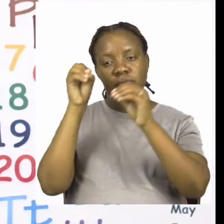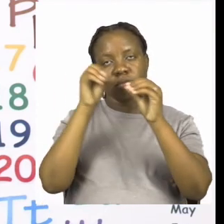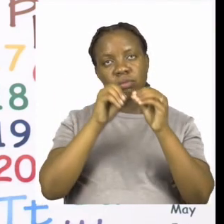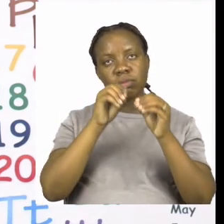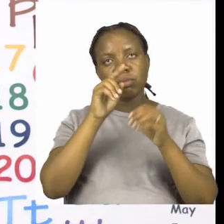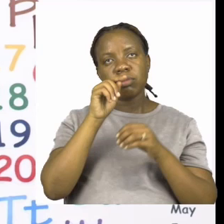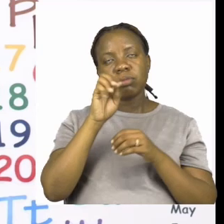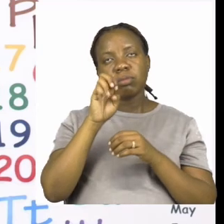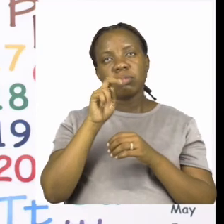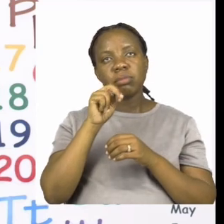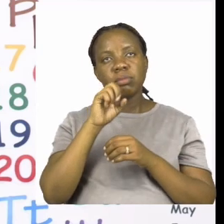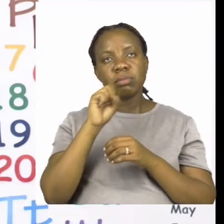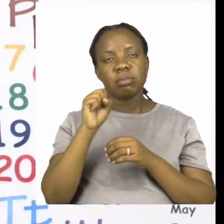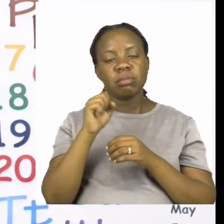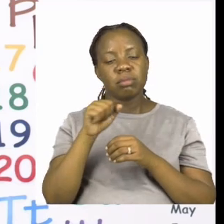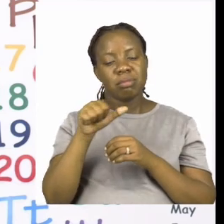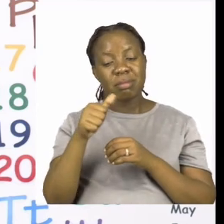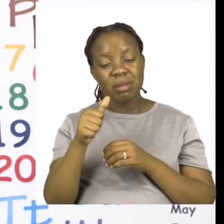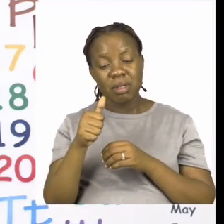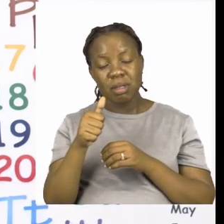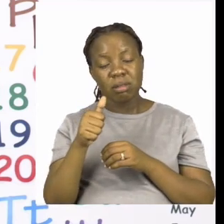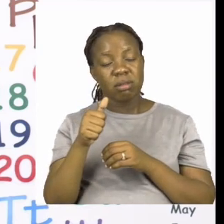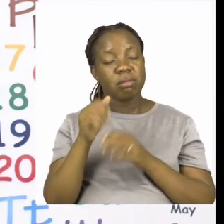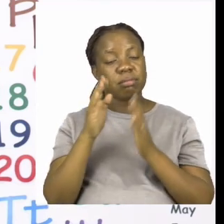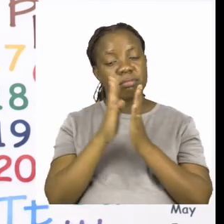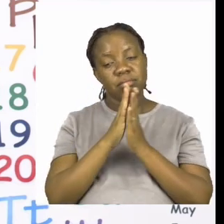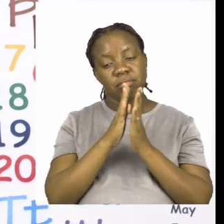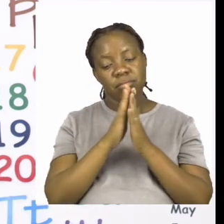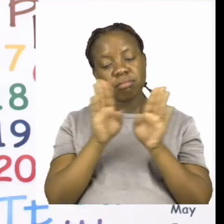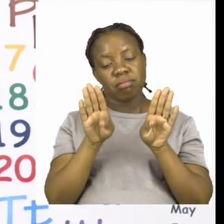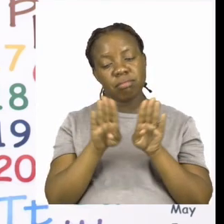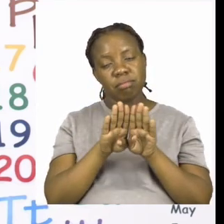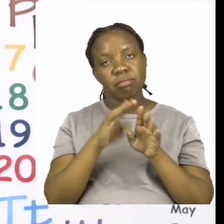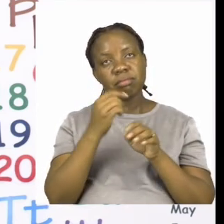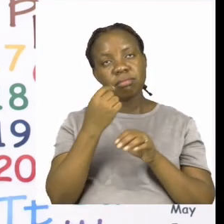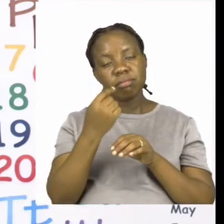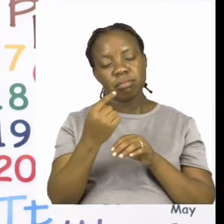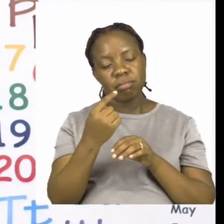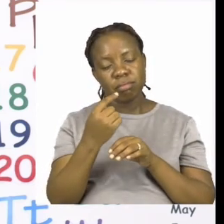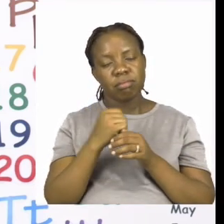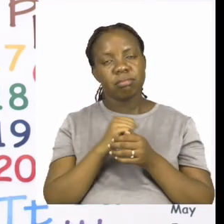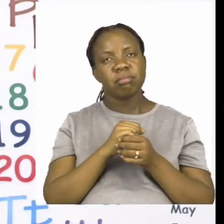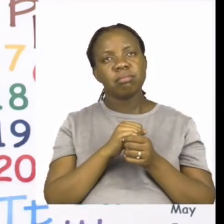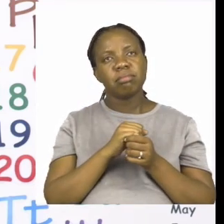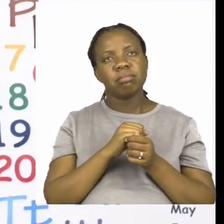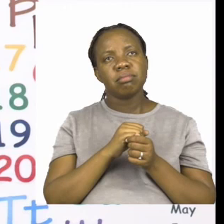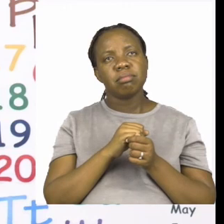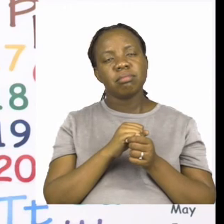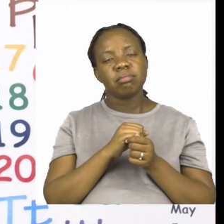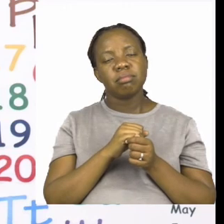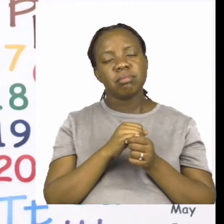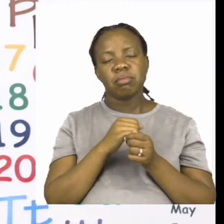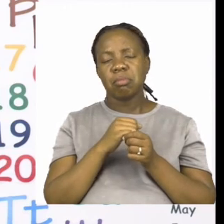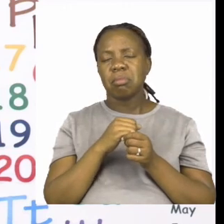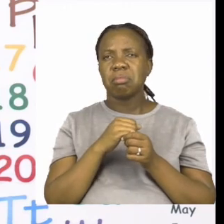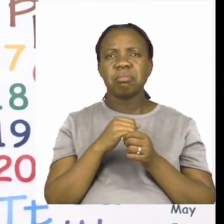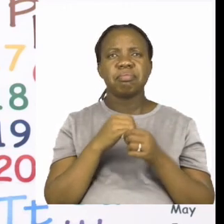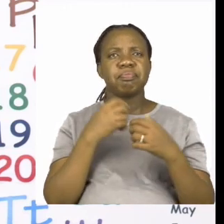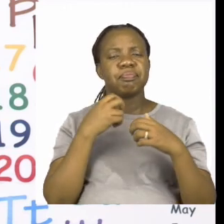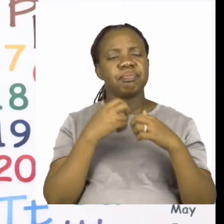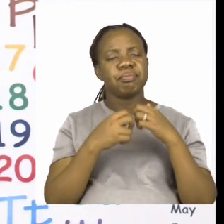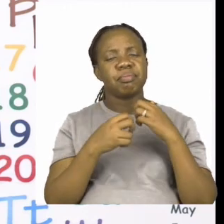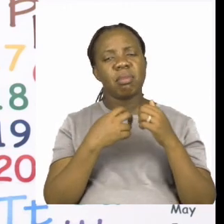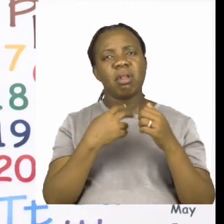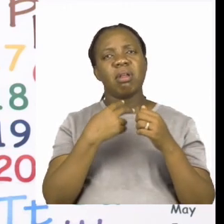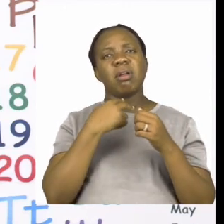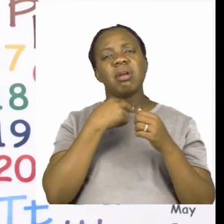own. If you have a problem, you can always go back and look at the example on top of the page, and that will help